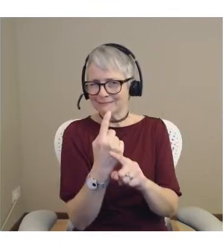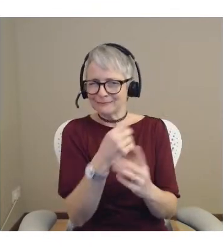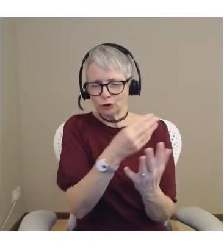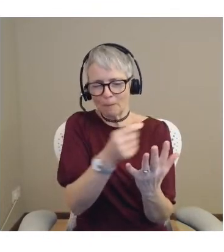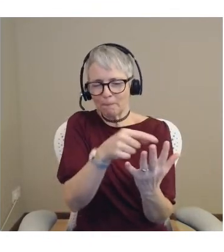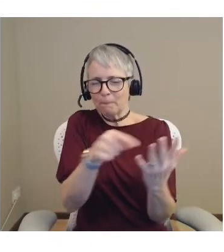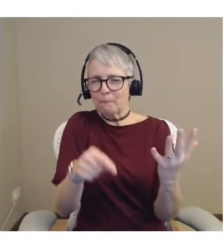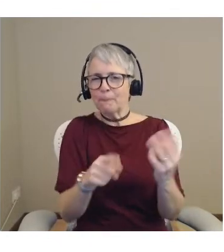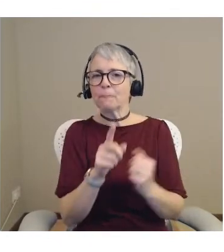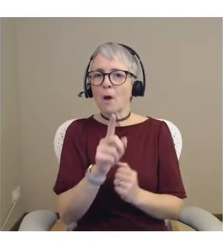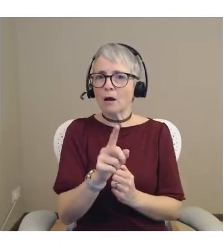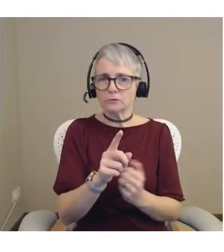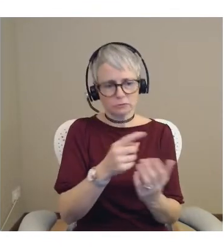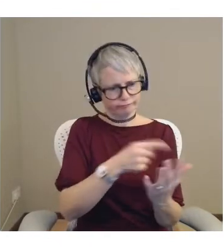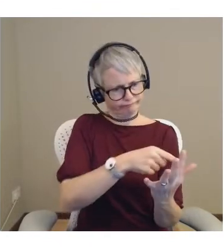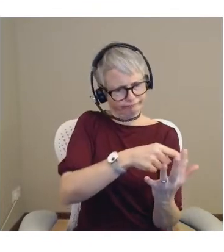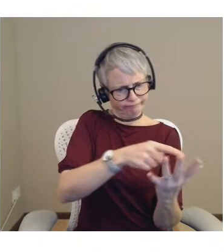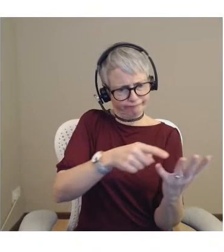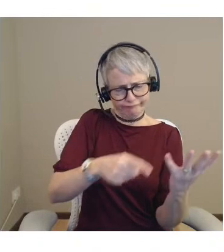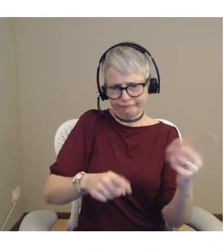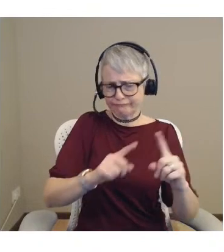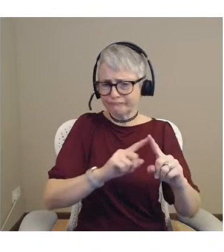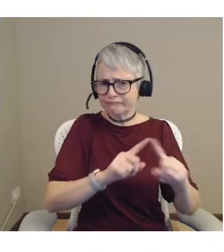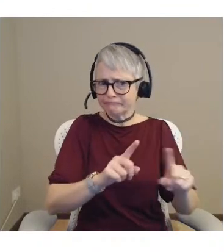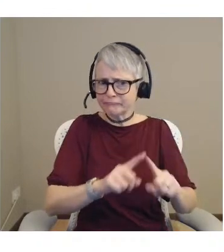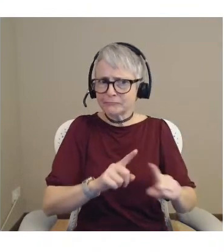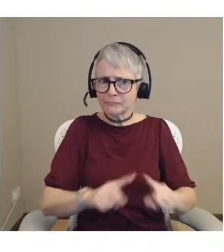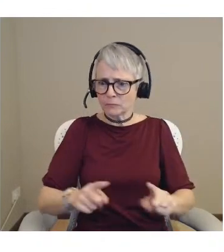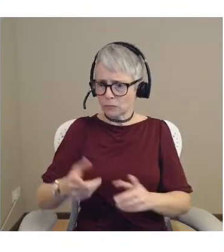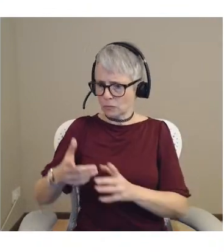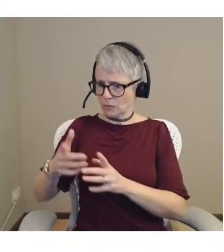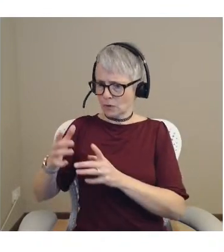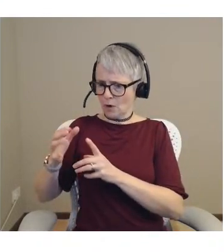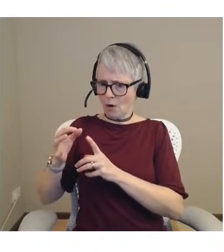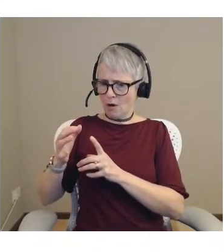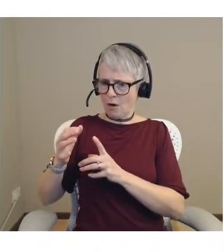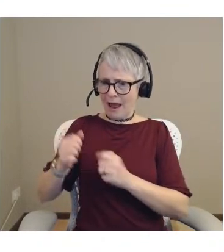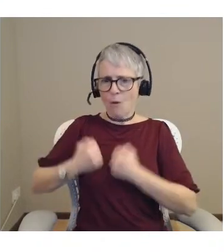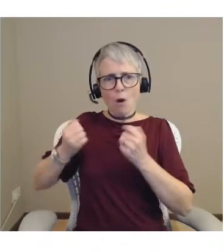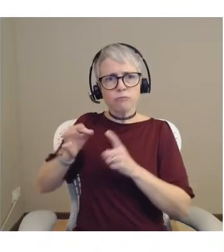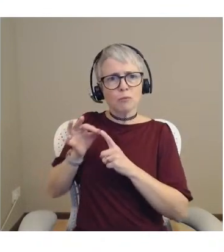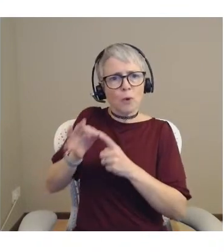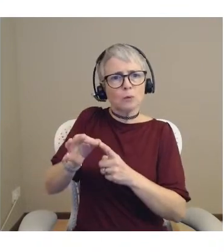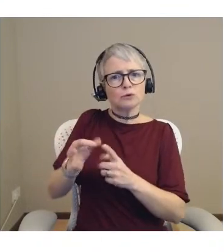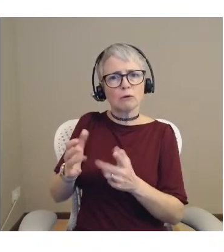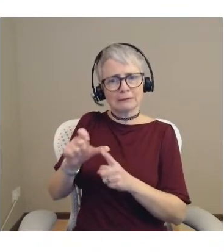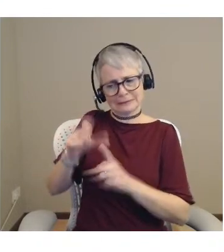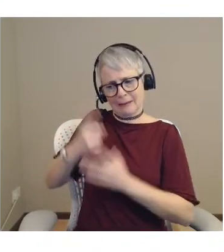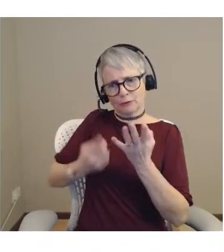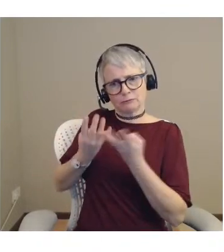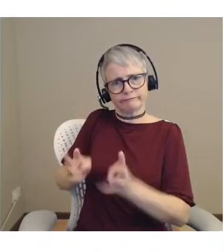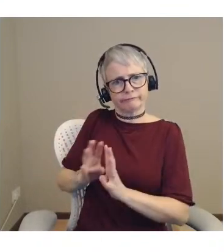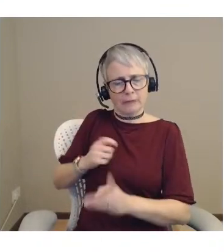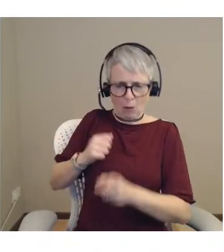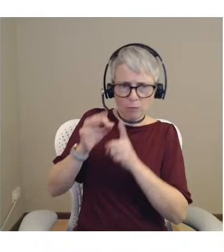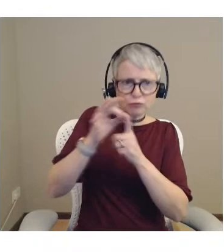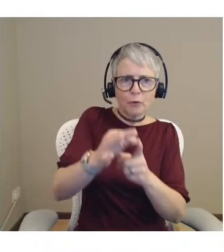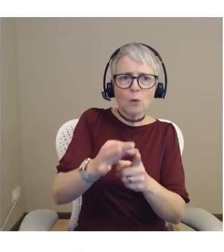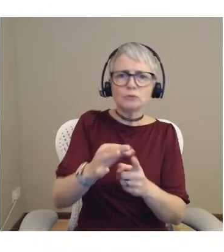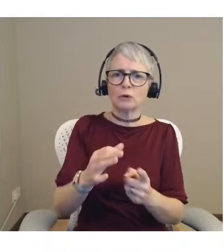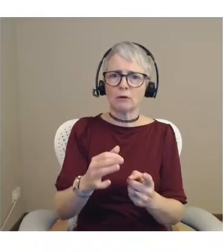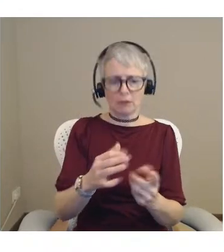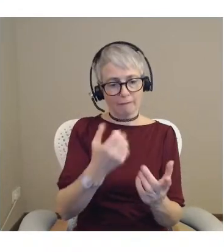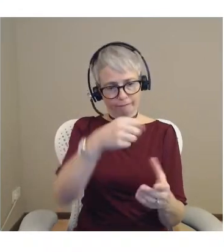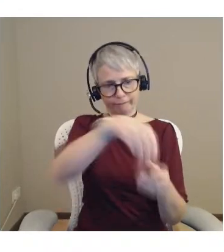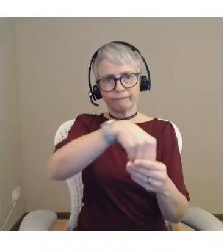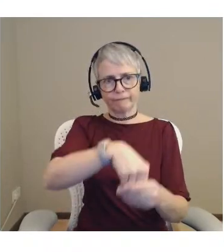cover many of the proposals that we from the civil society organization we were putting forward during the discussions